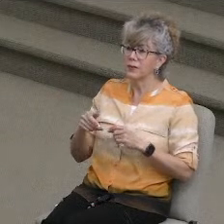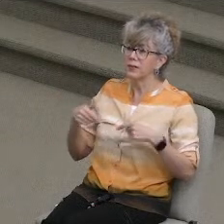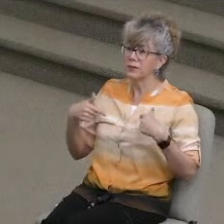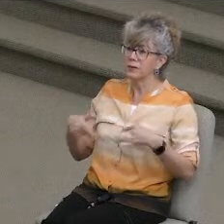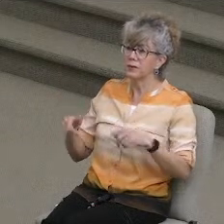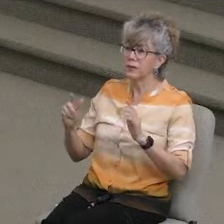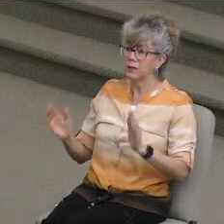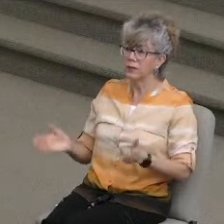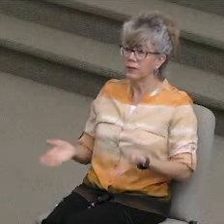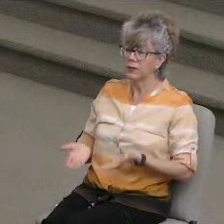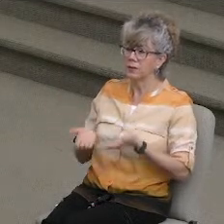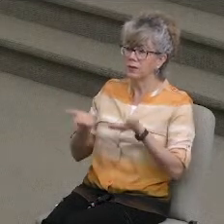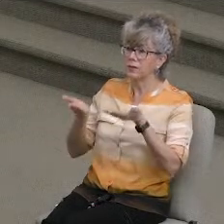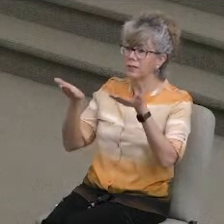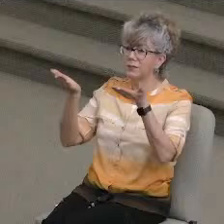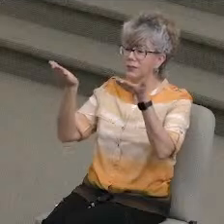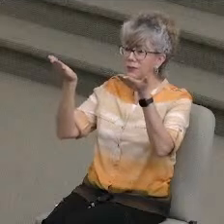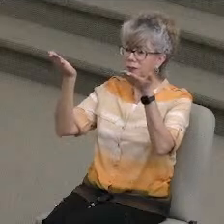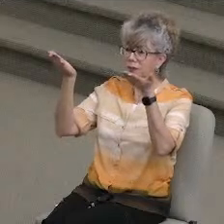saves. Let God